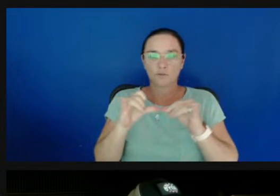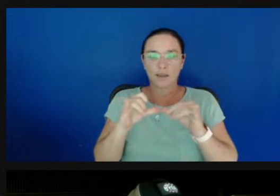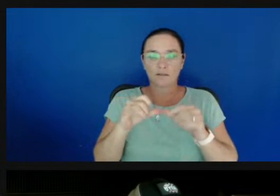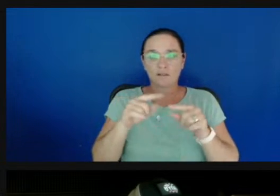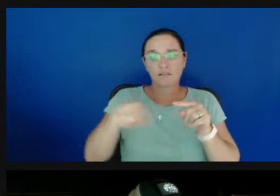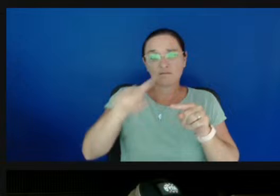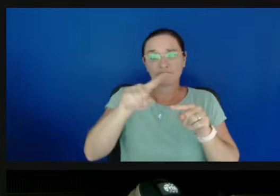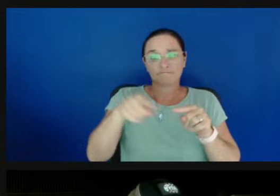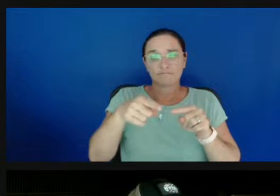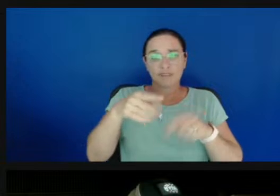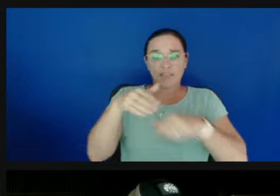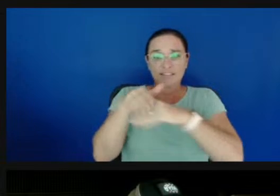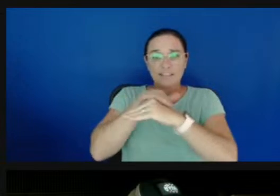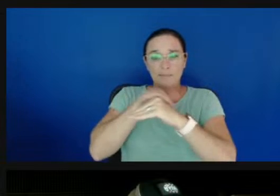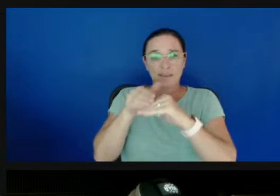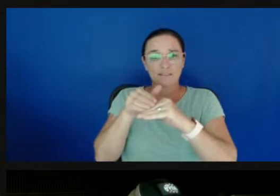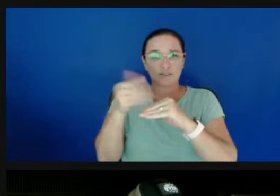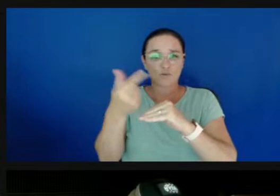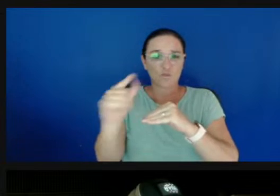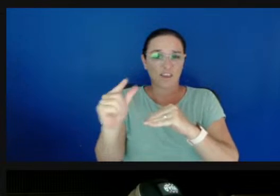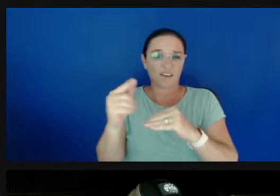showing green, good air quality,